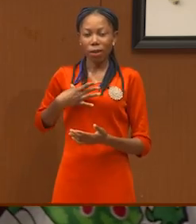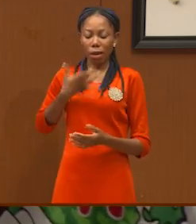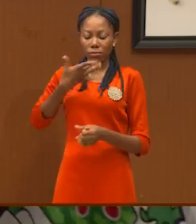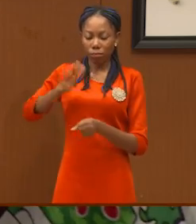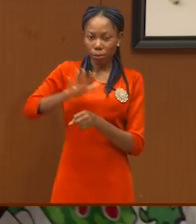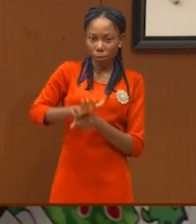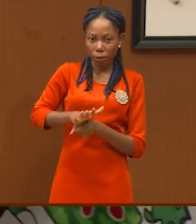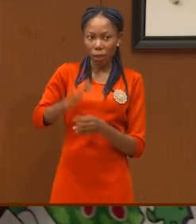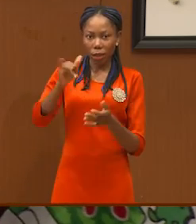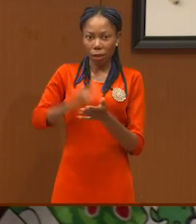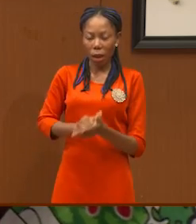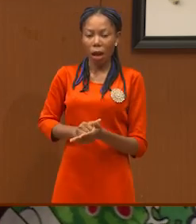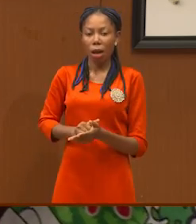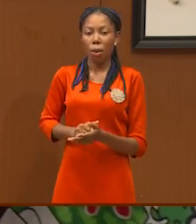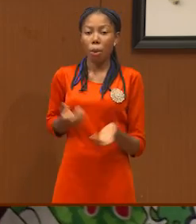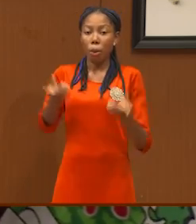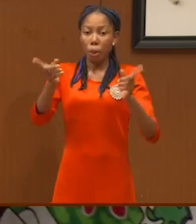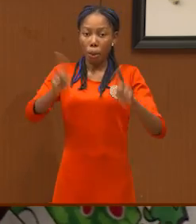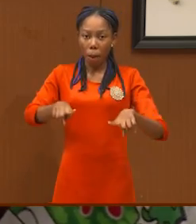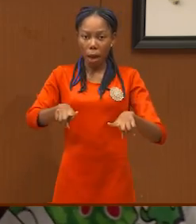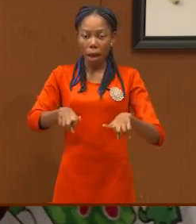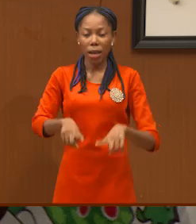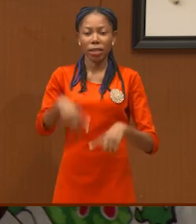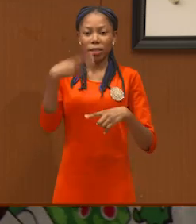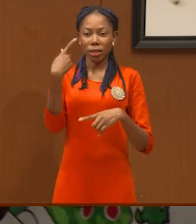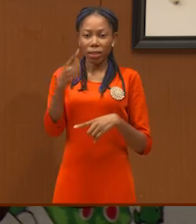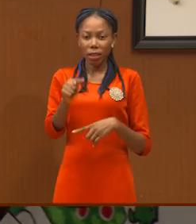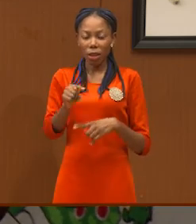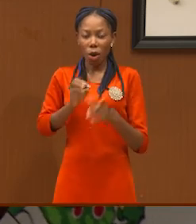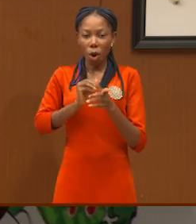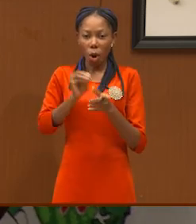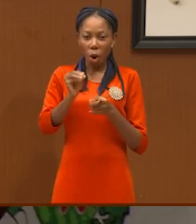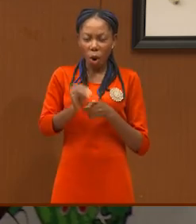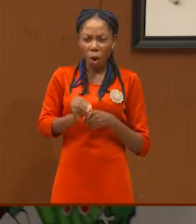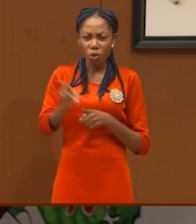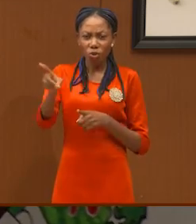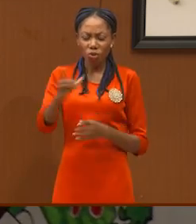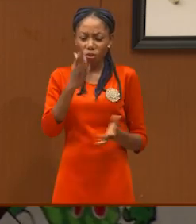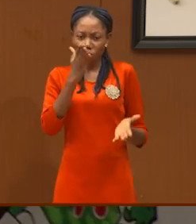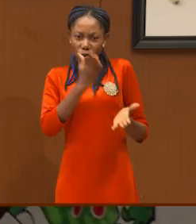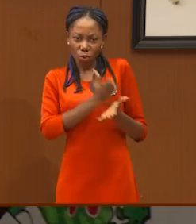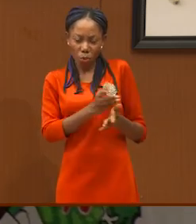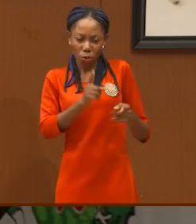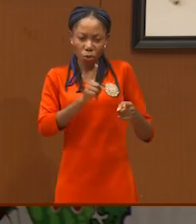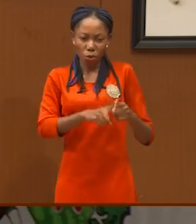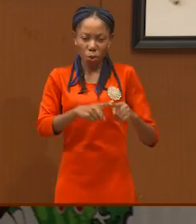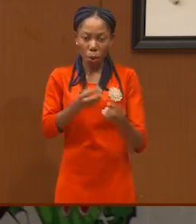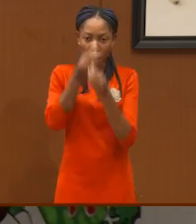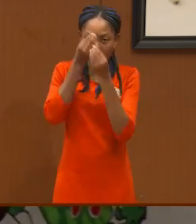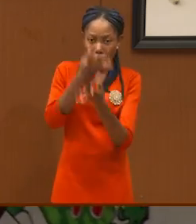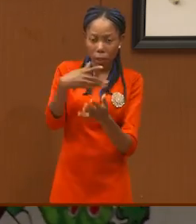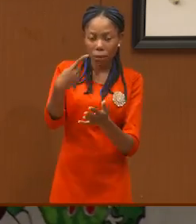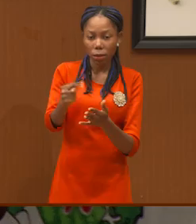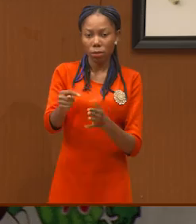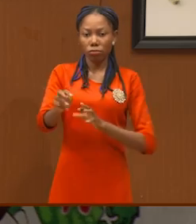says once a tenant defaults in any of the covenants, and this is usually one